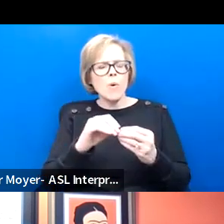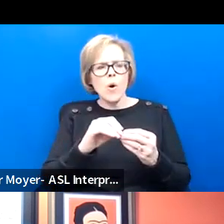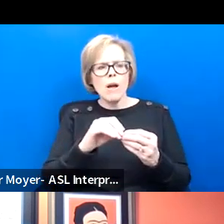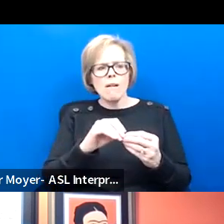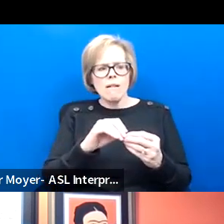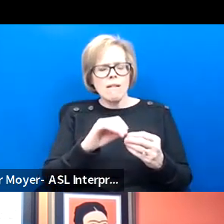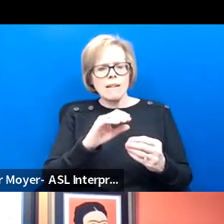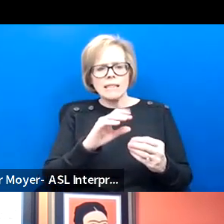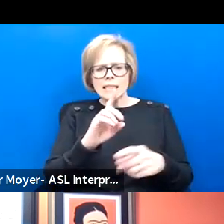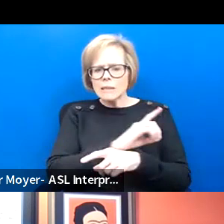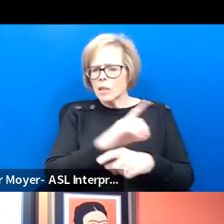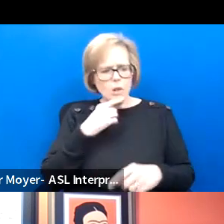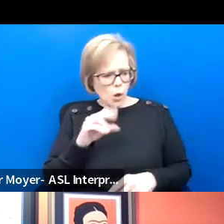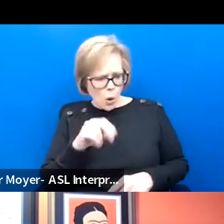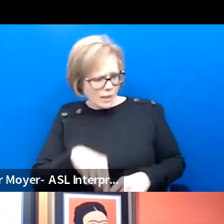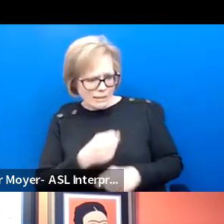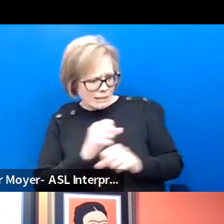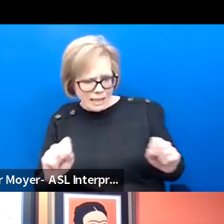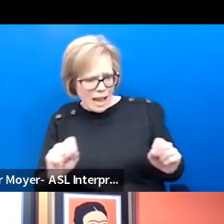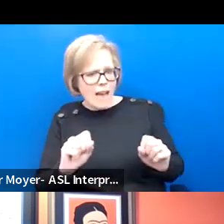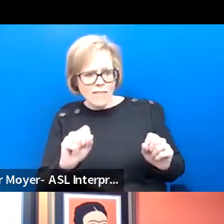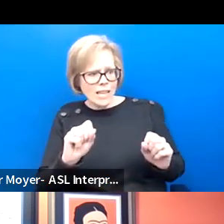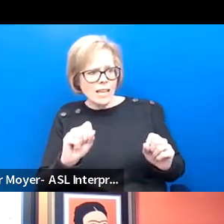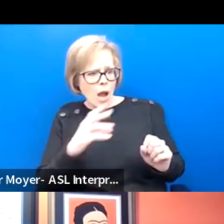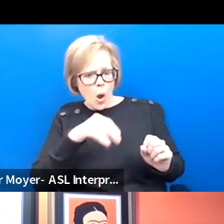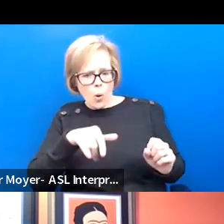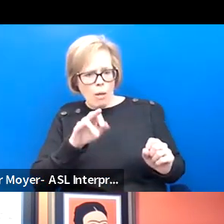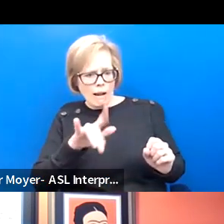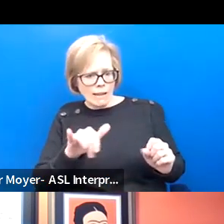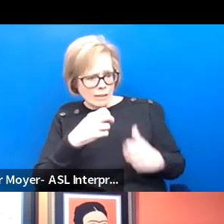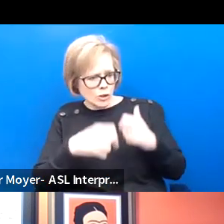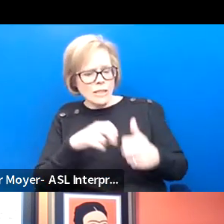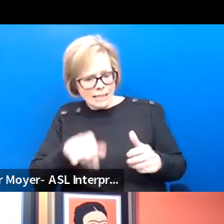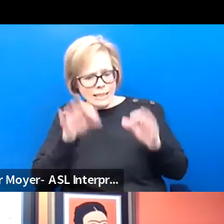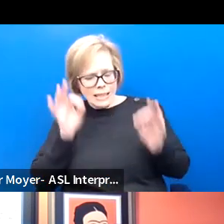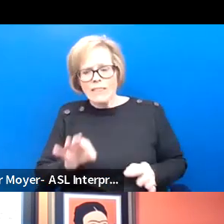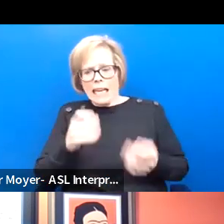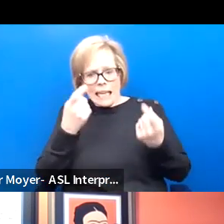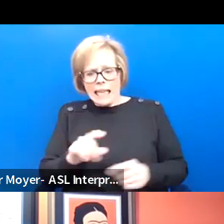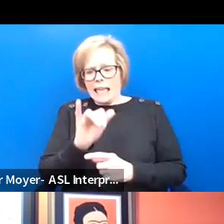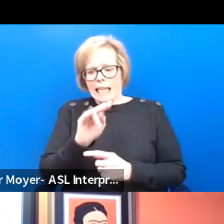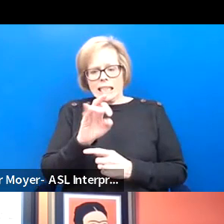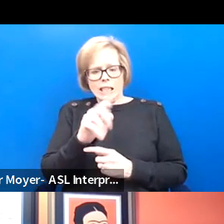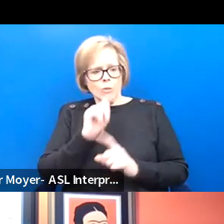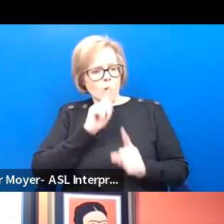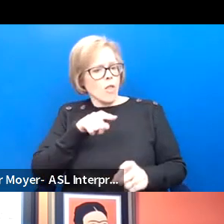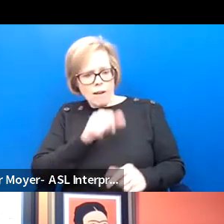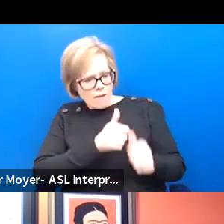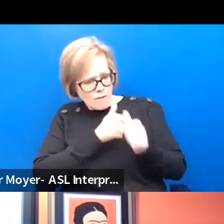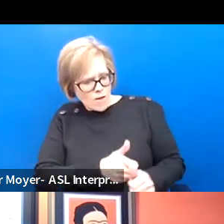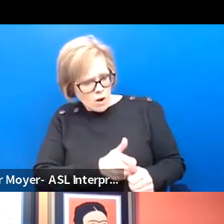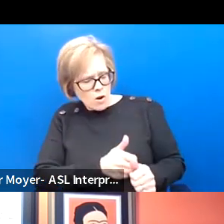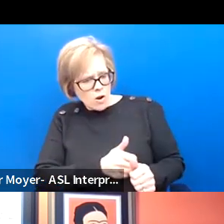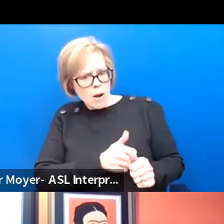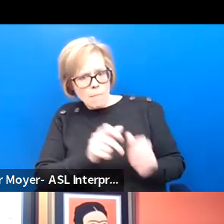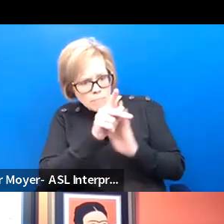said, no, it's a safety and quality issue. It's definitely an incident report. They are not following policy and they're not competent.